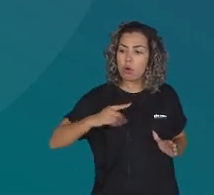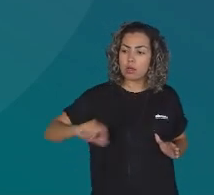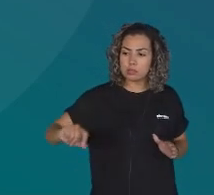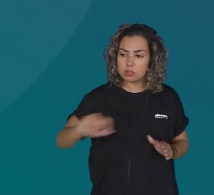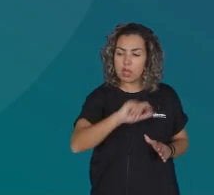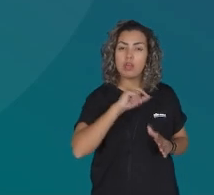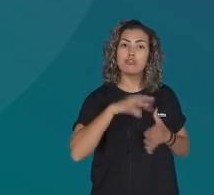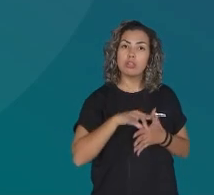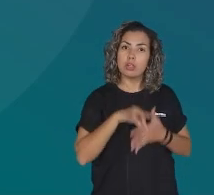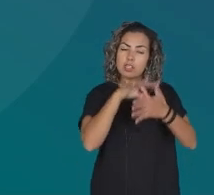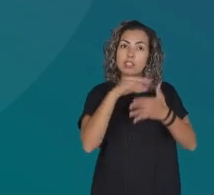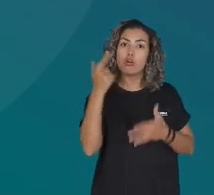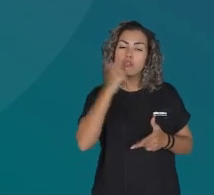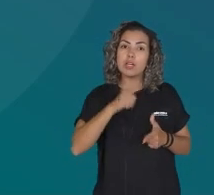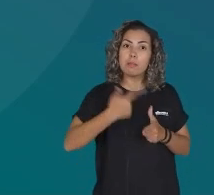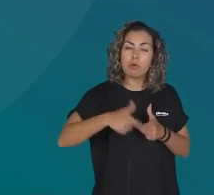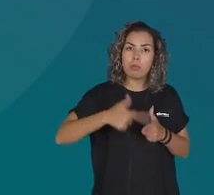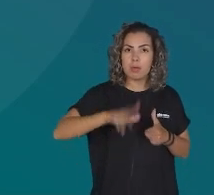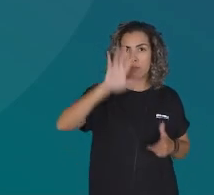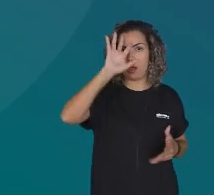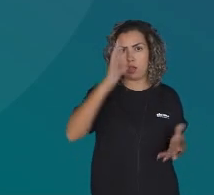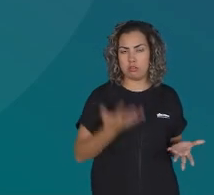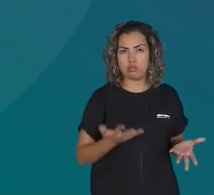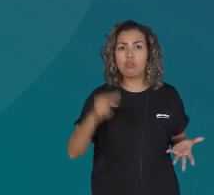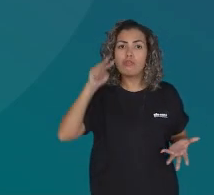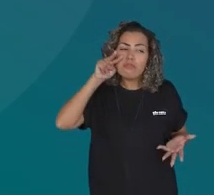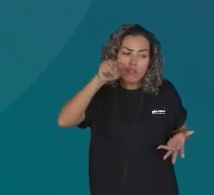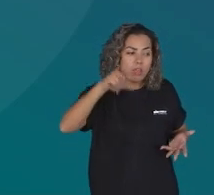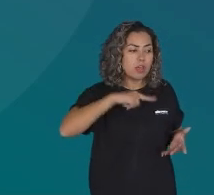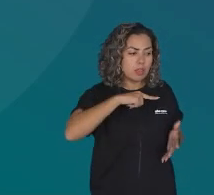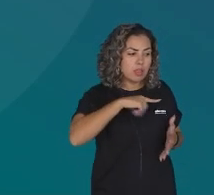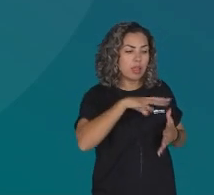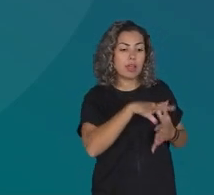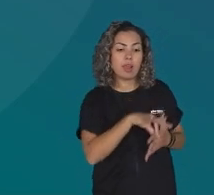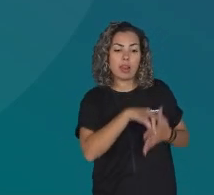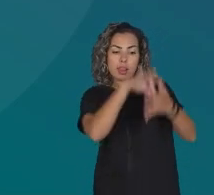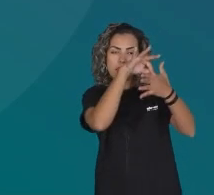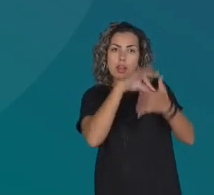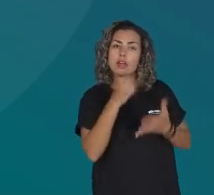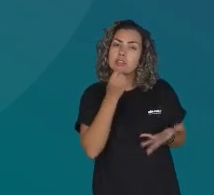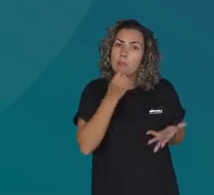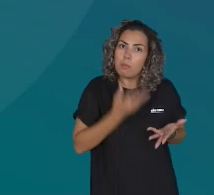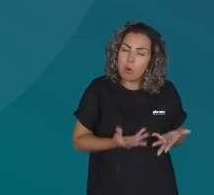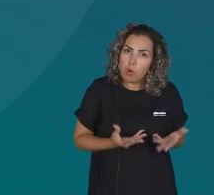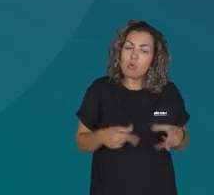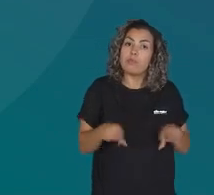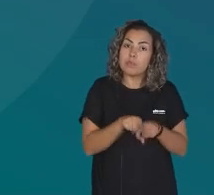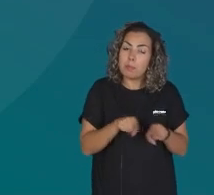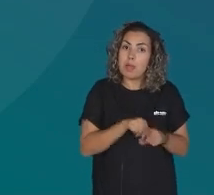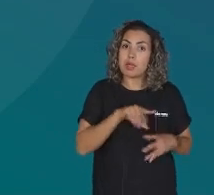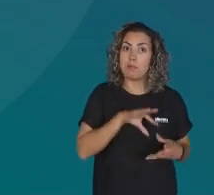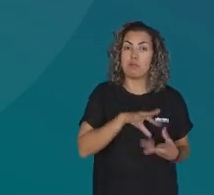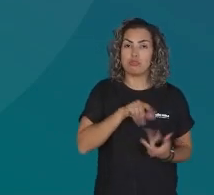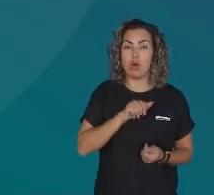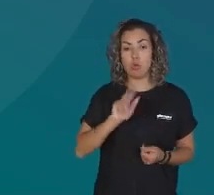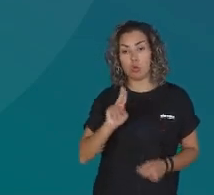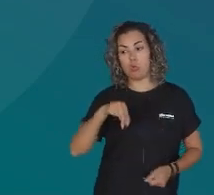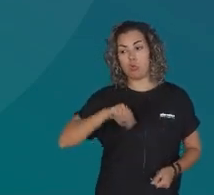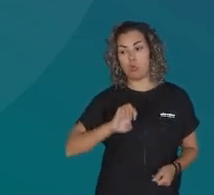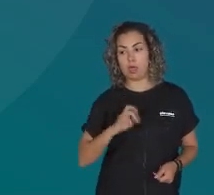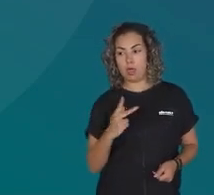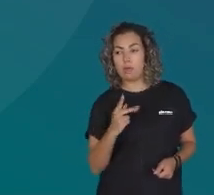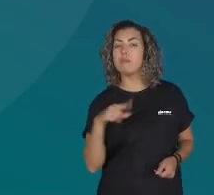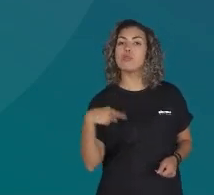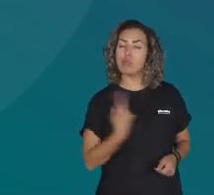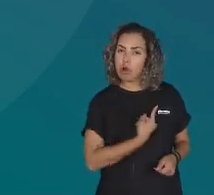really going through this multi-level governance to the very global level. And at UNEP, we're really trying to make sure